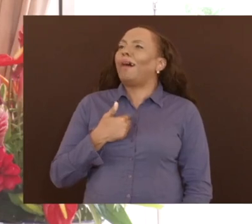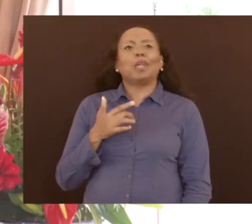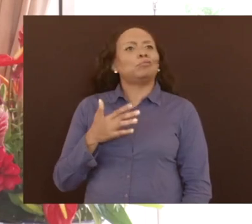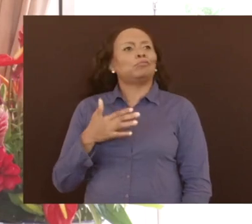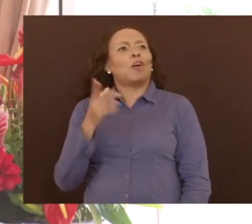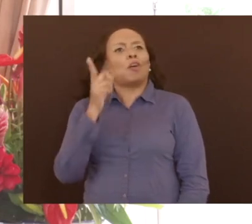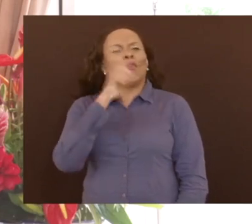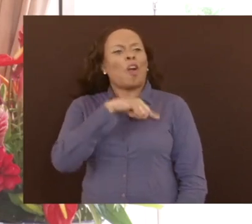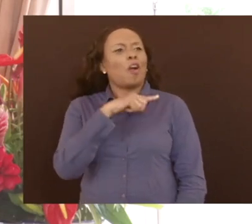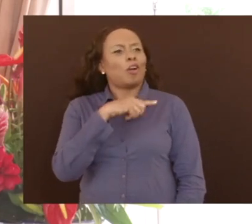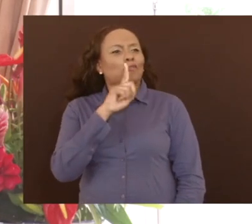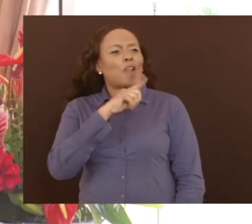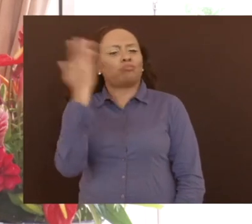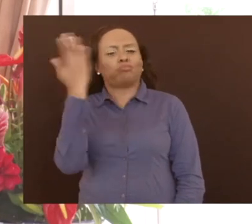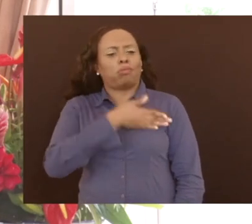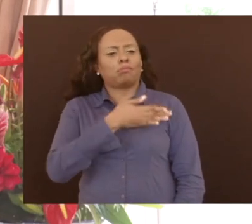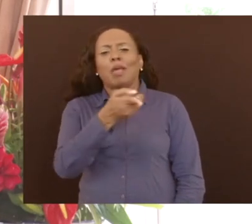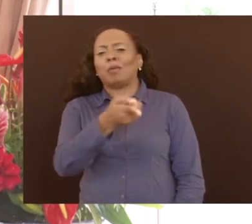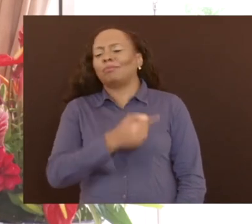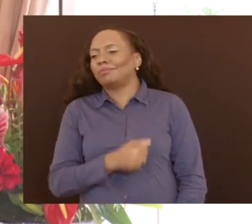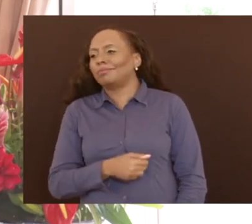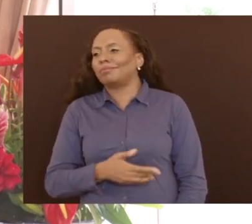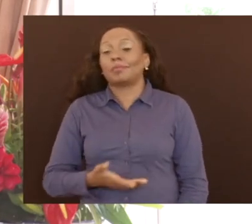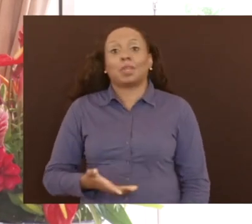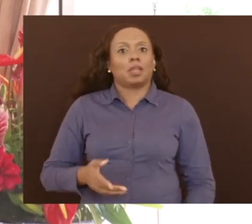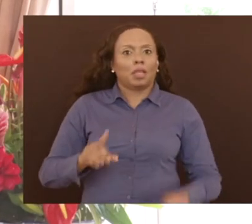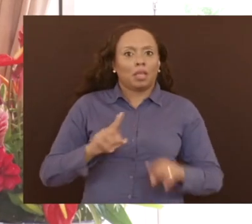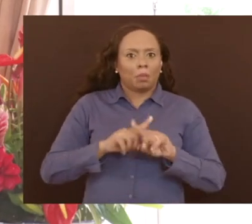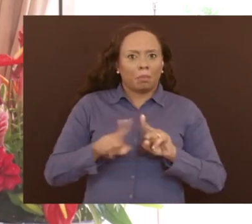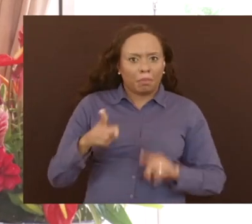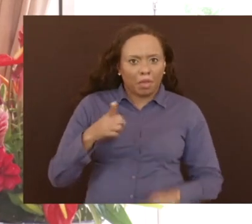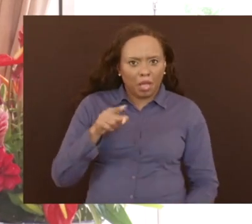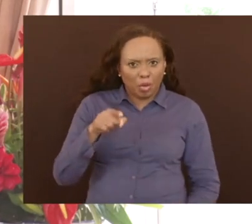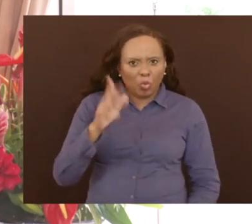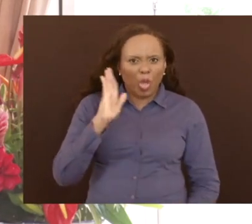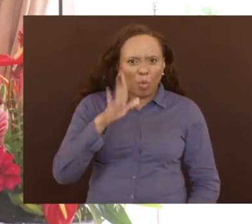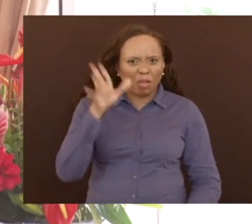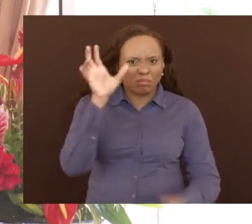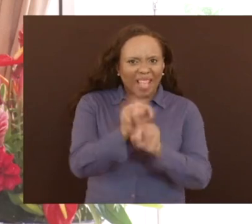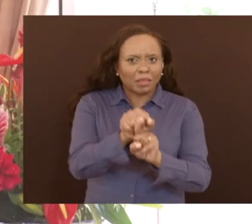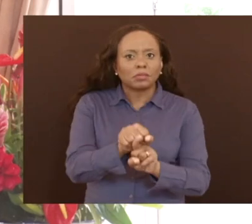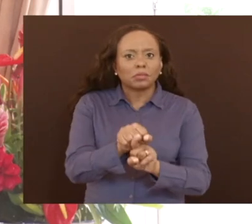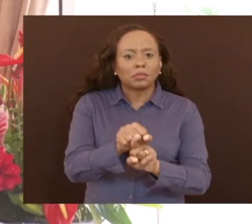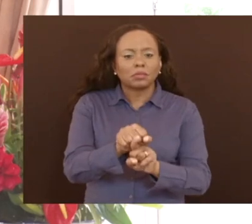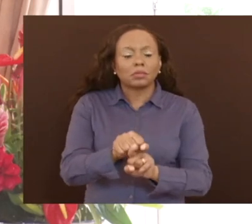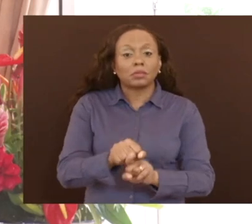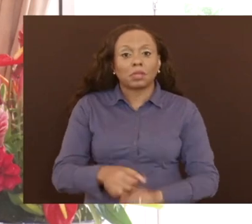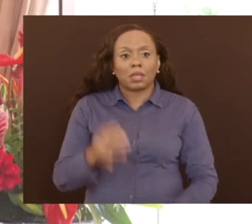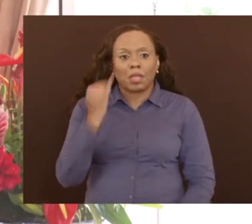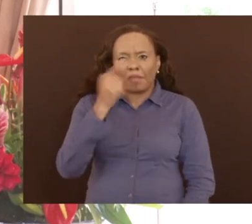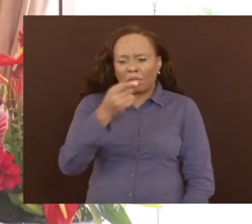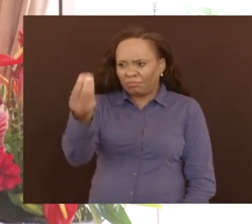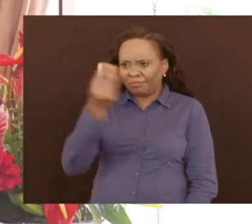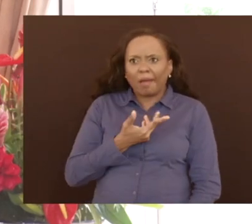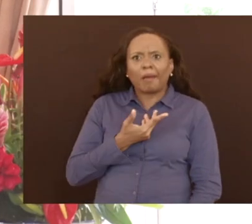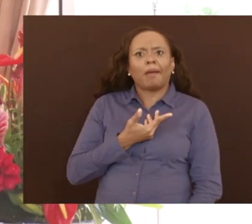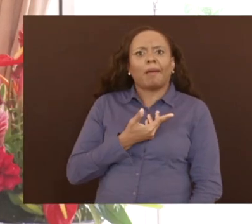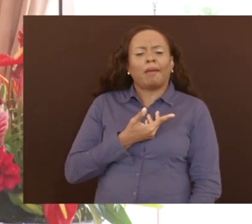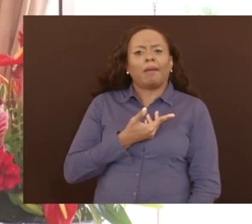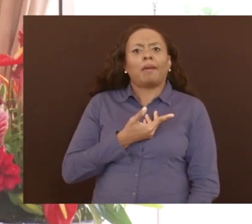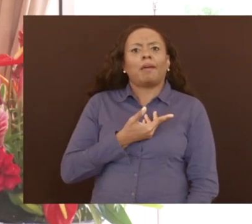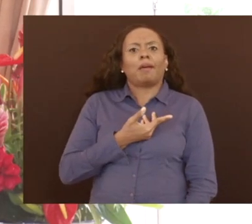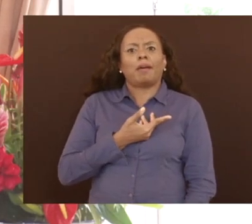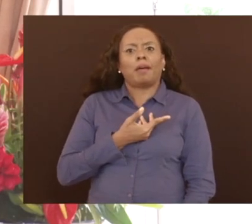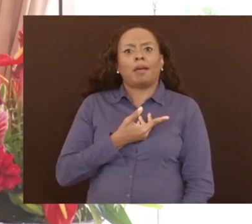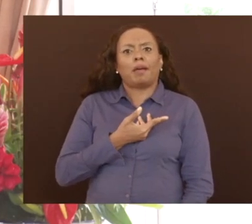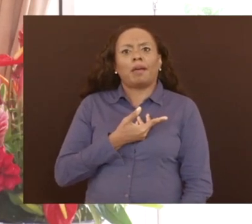will do post-entry audits. And if we find that you have given us a test result that the person or the lab from which it has